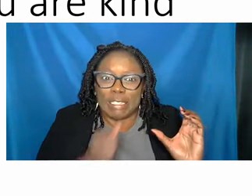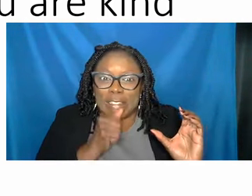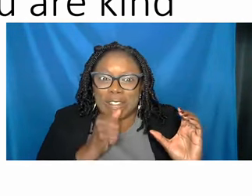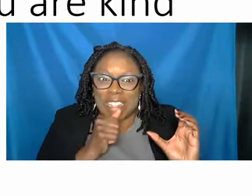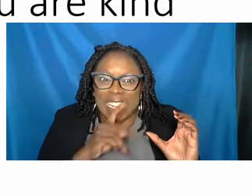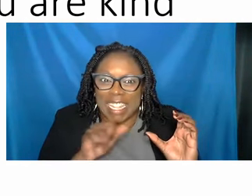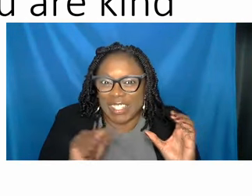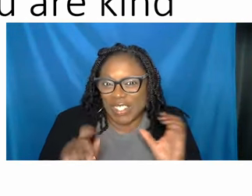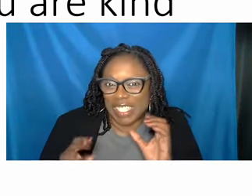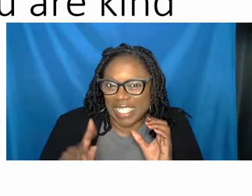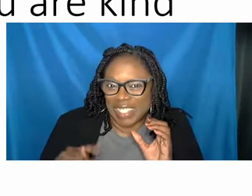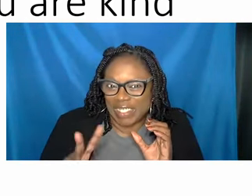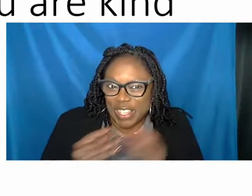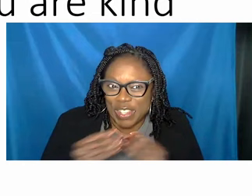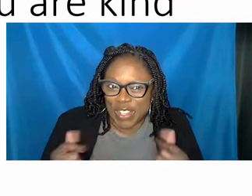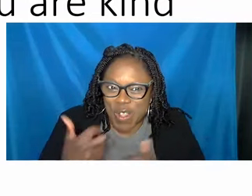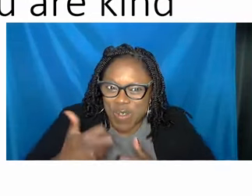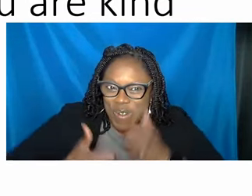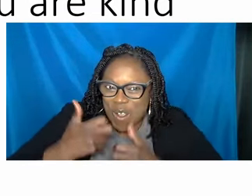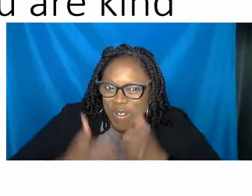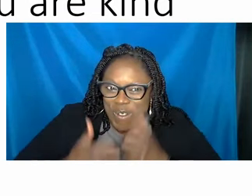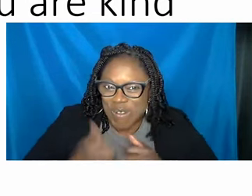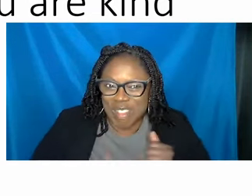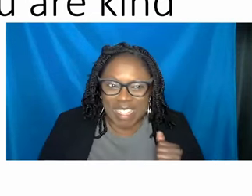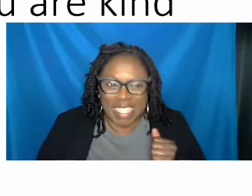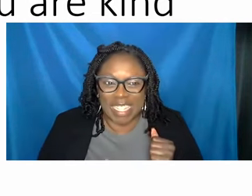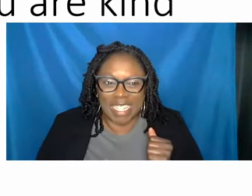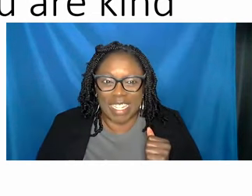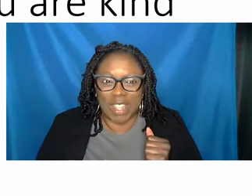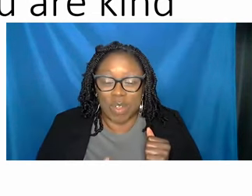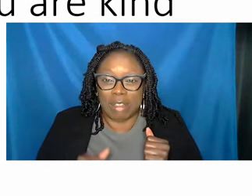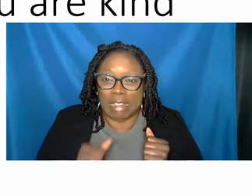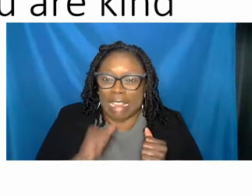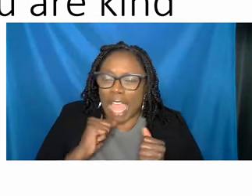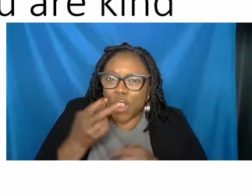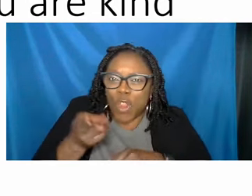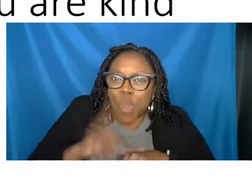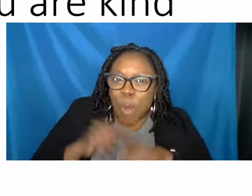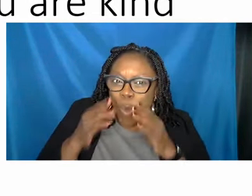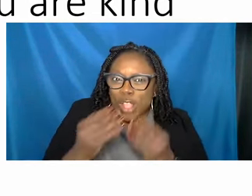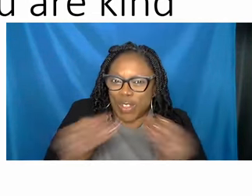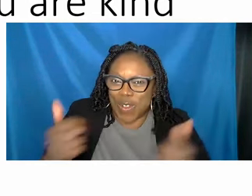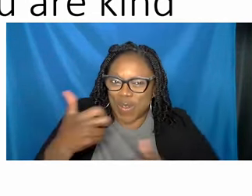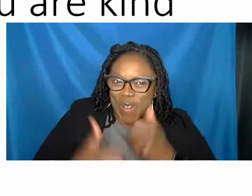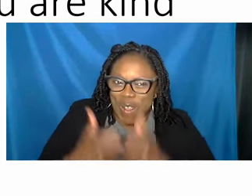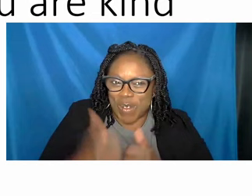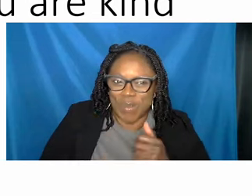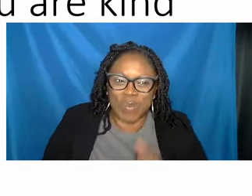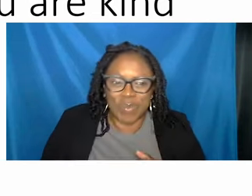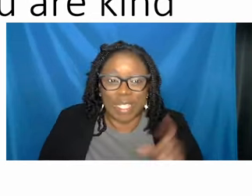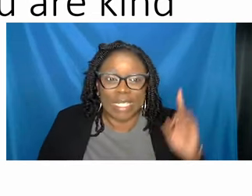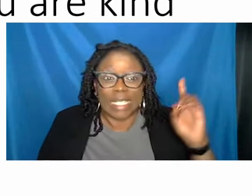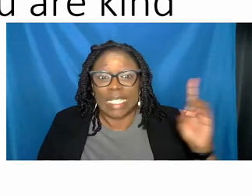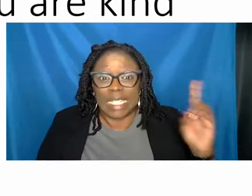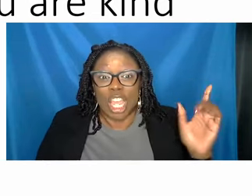TV, known for solving problems with unconventional methods. MacGyver